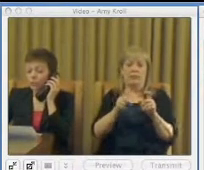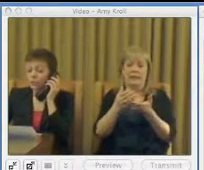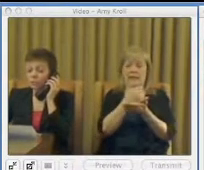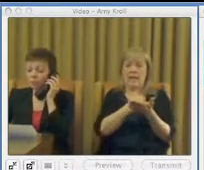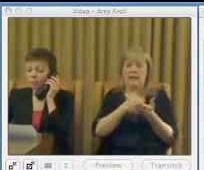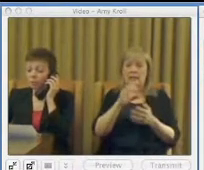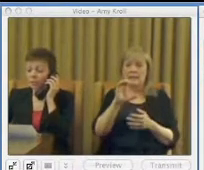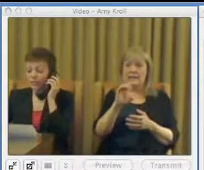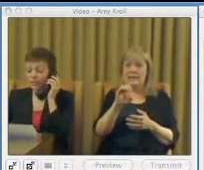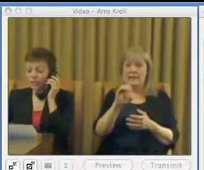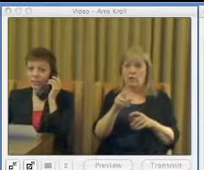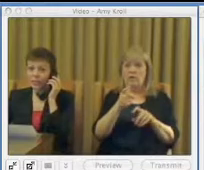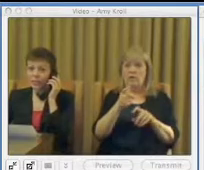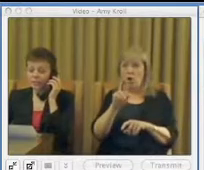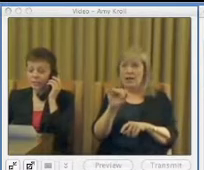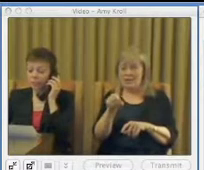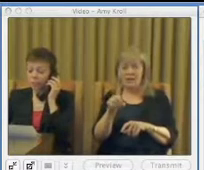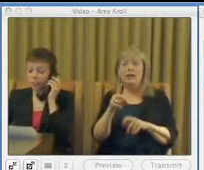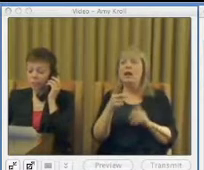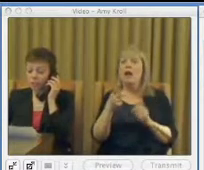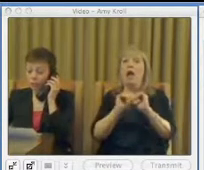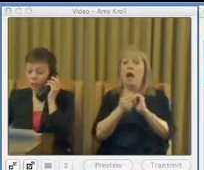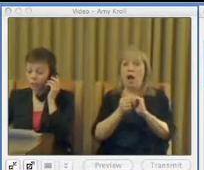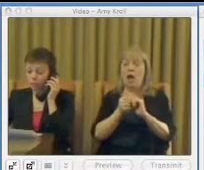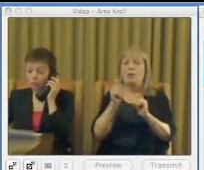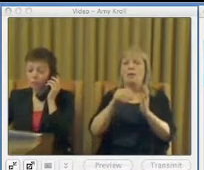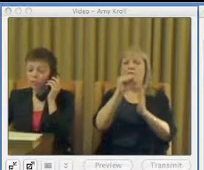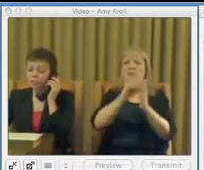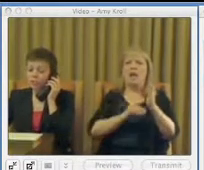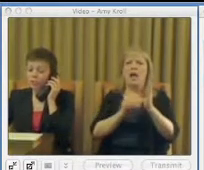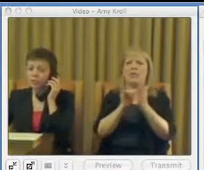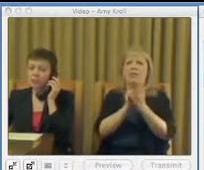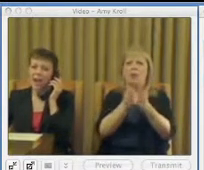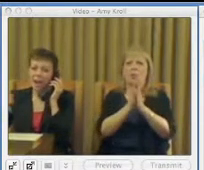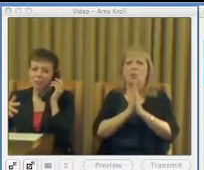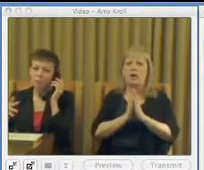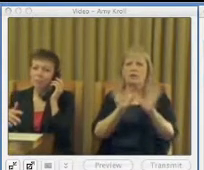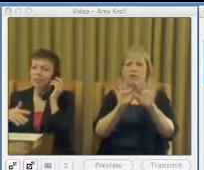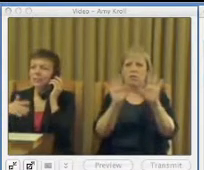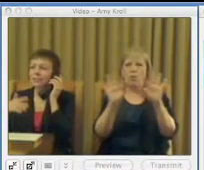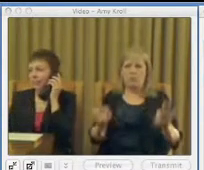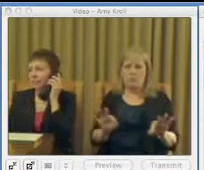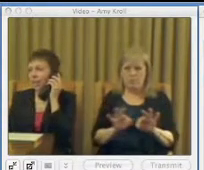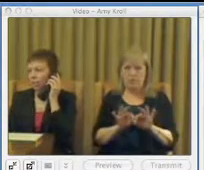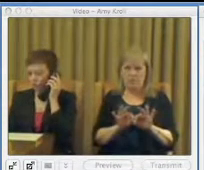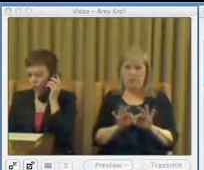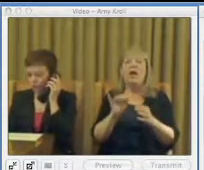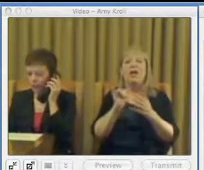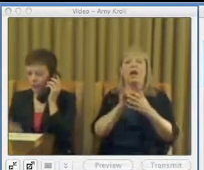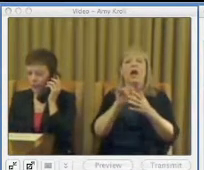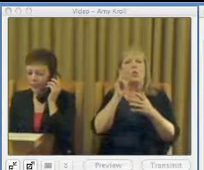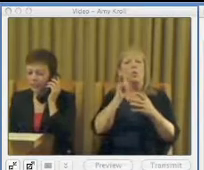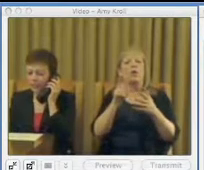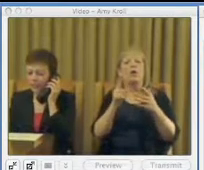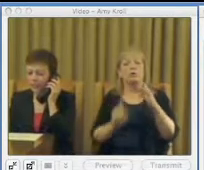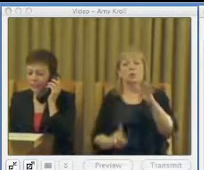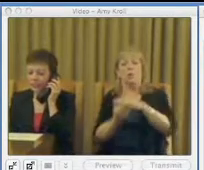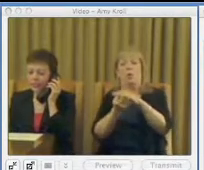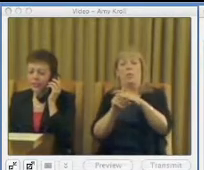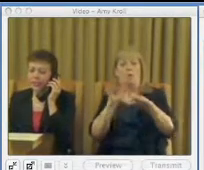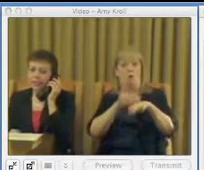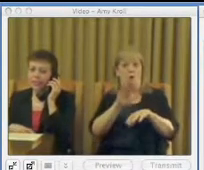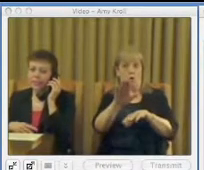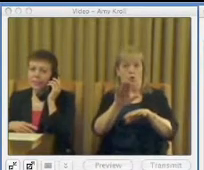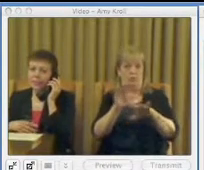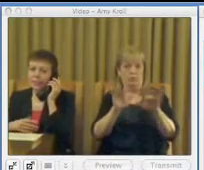RID CEUs, those can be requested by completing the request form, which appears after the satisfaction